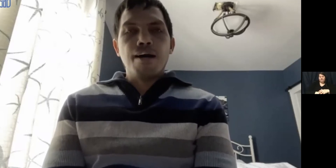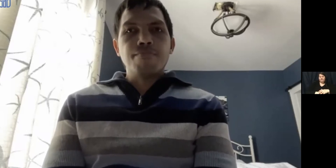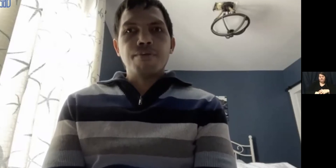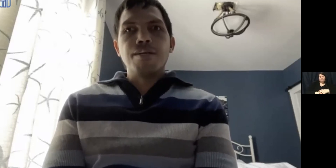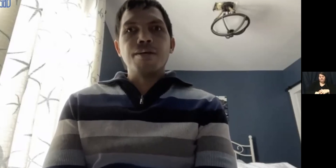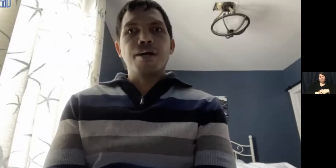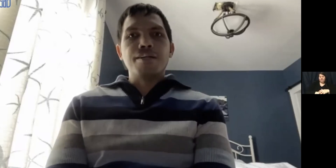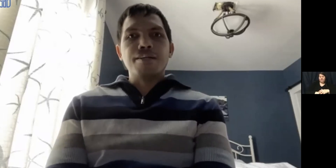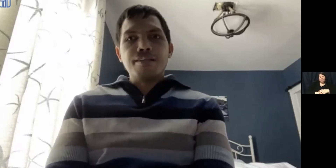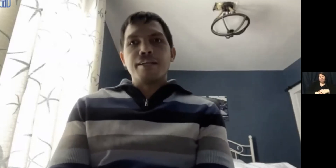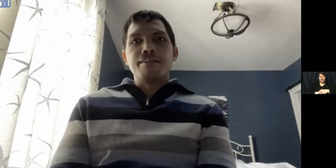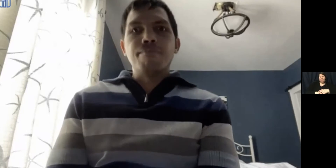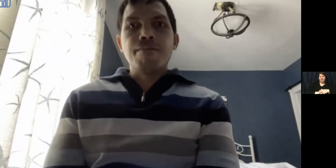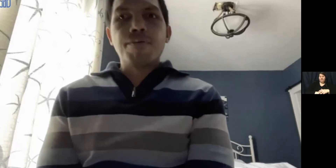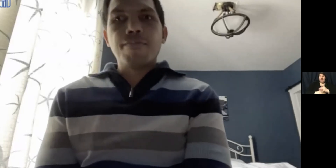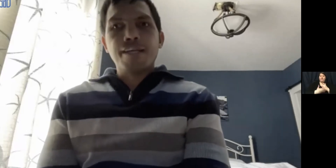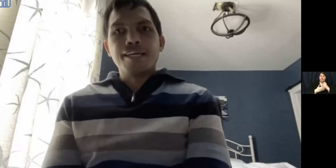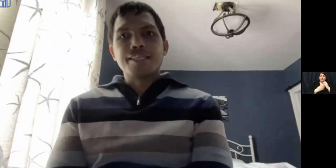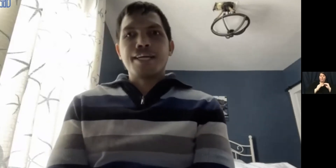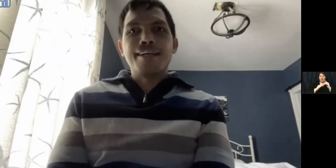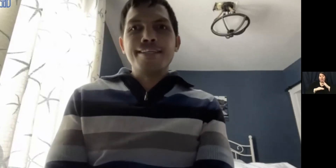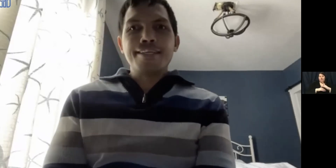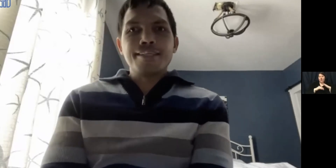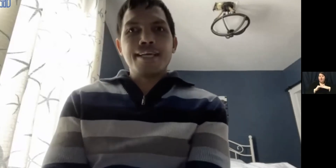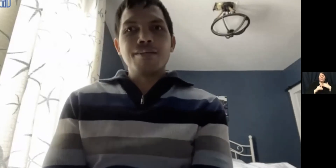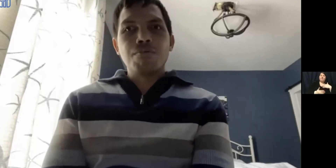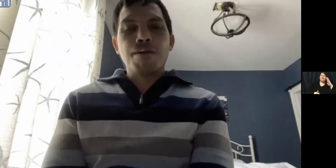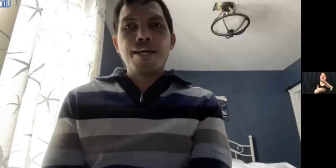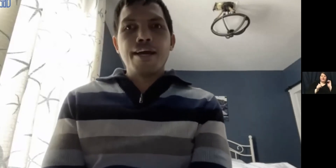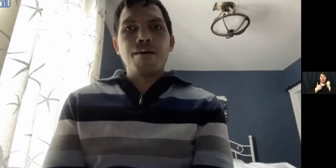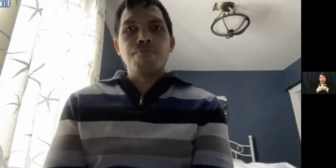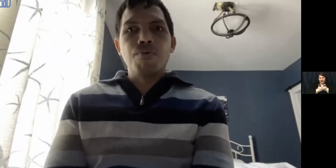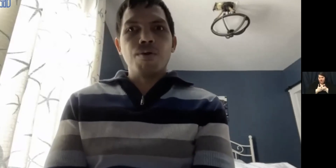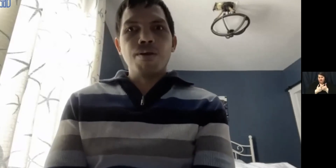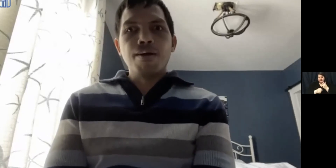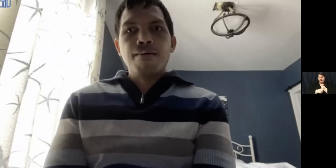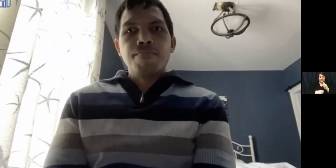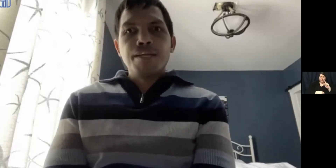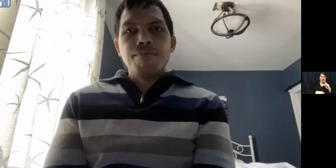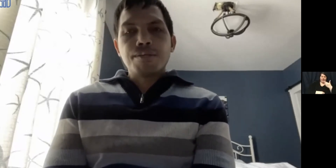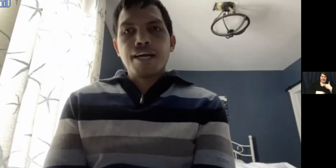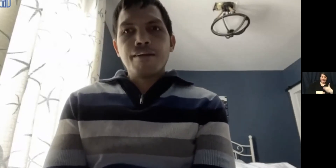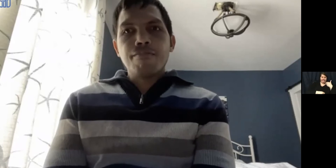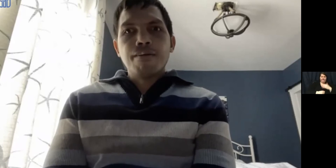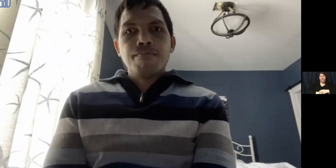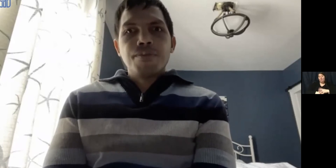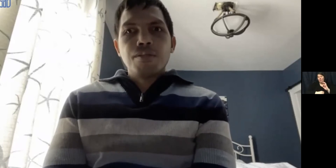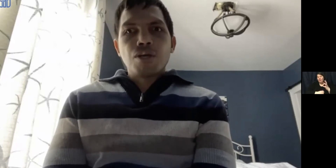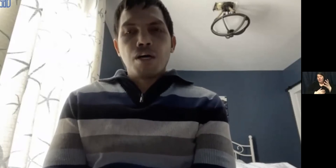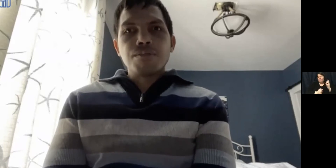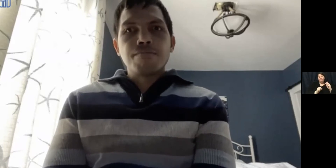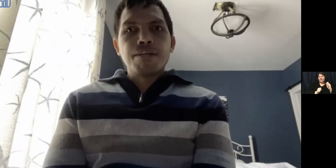early on that, you know, maybe I would have had less challenges getting to where I am or being able to kind of